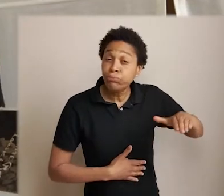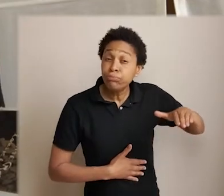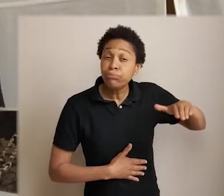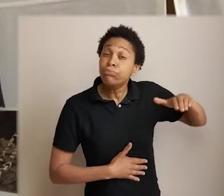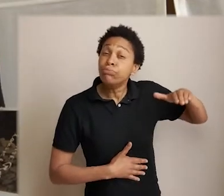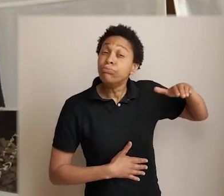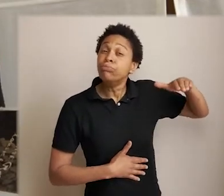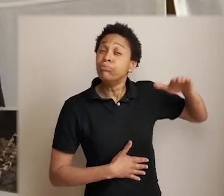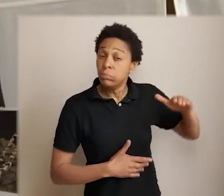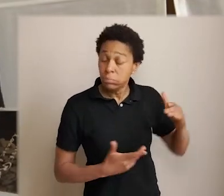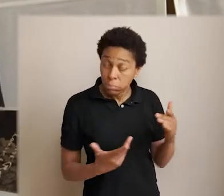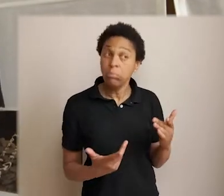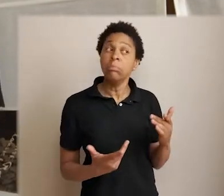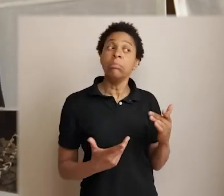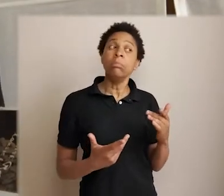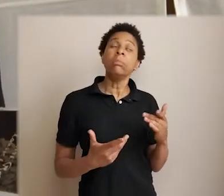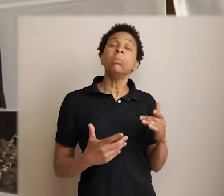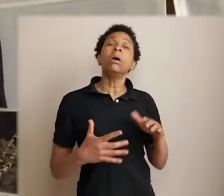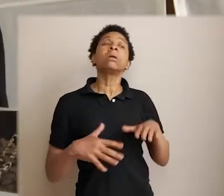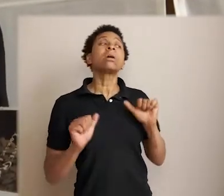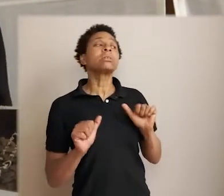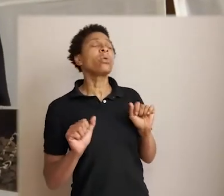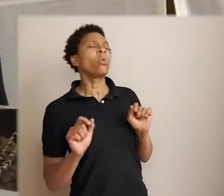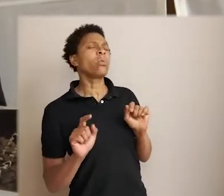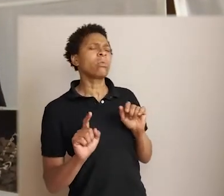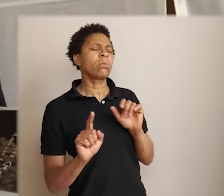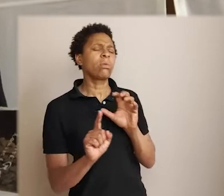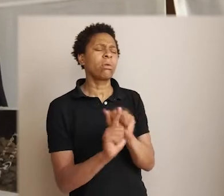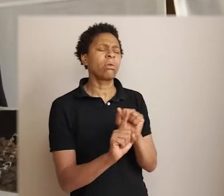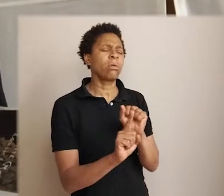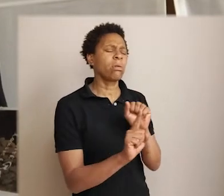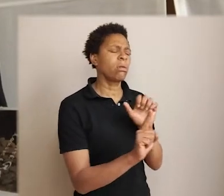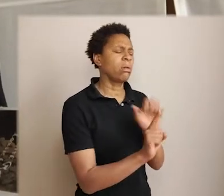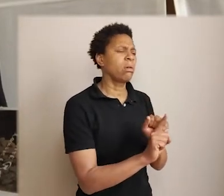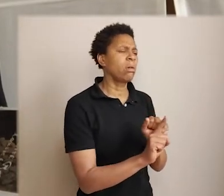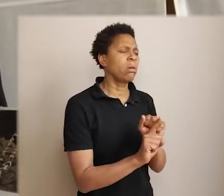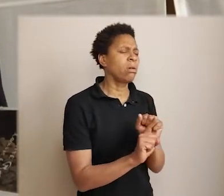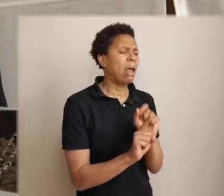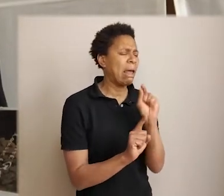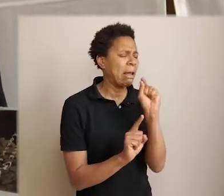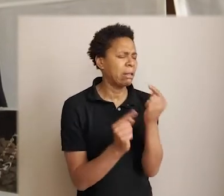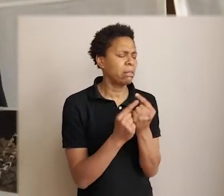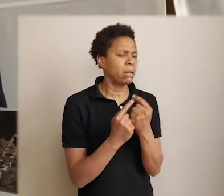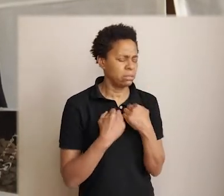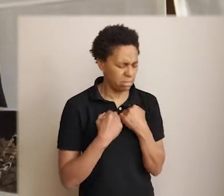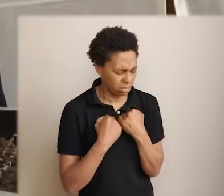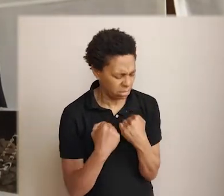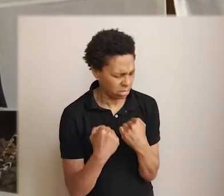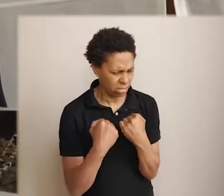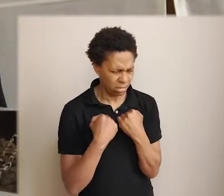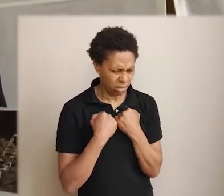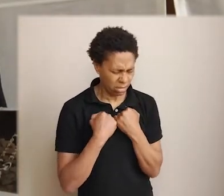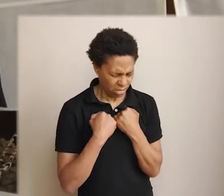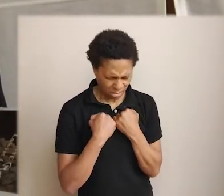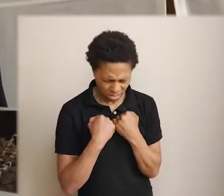that I, as you get exposed to more things, that I was thinking, why do I feel like this? And the question